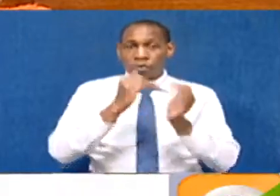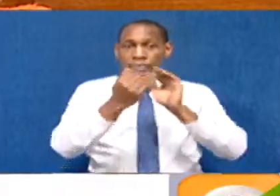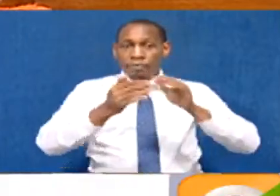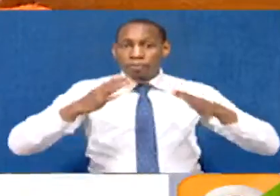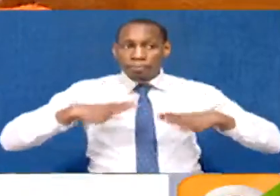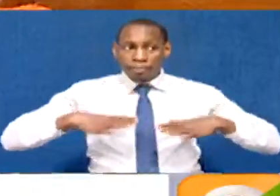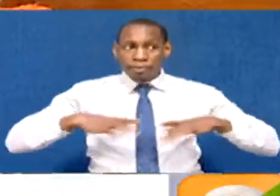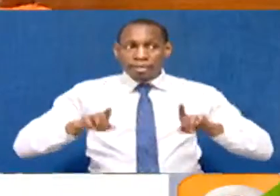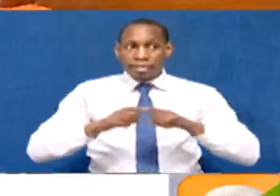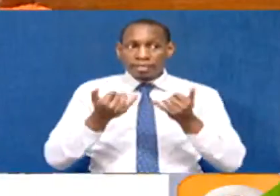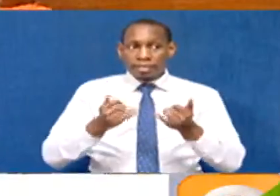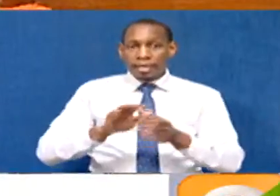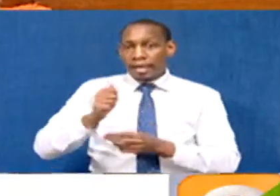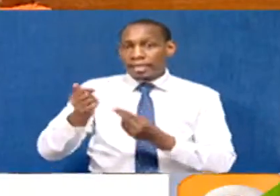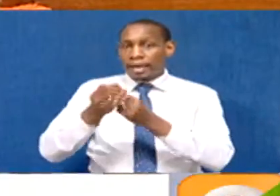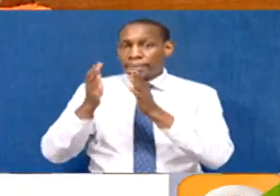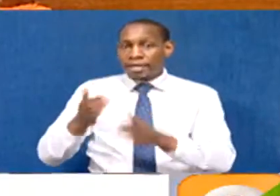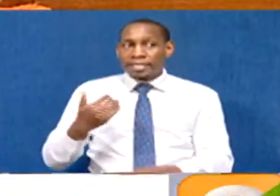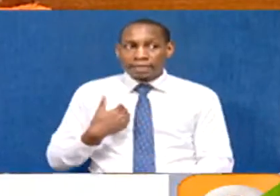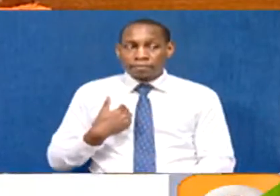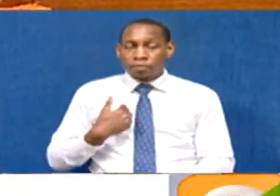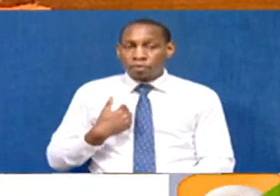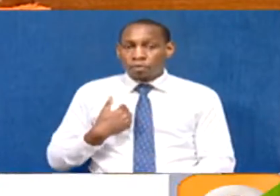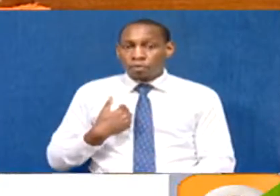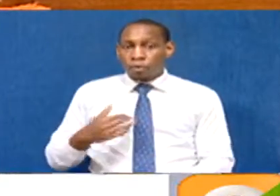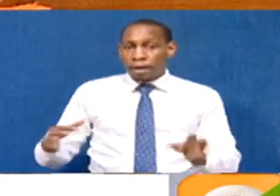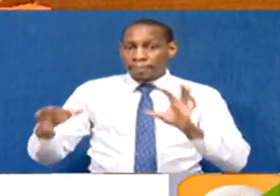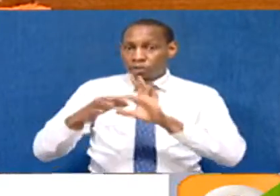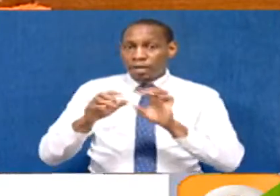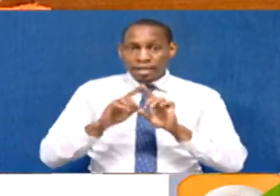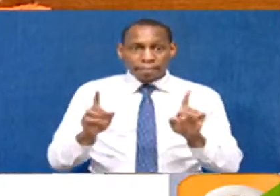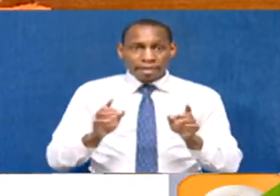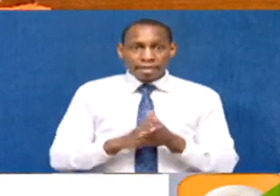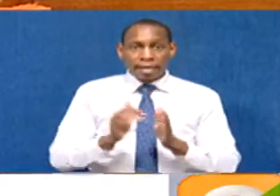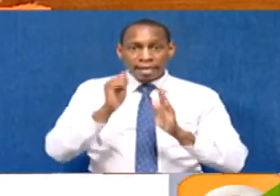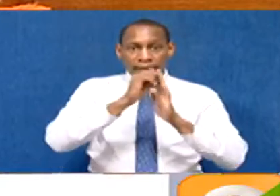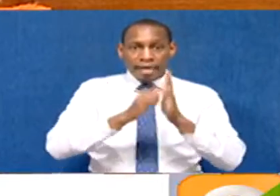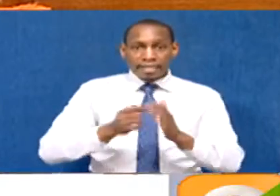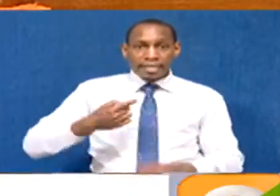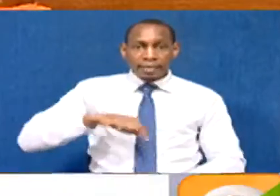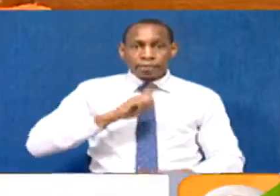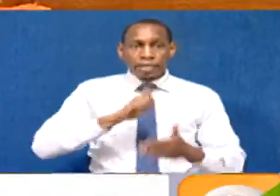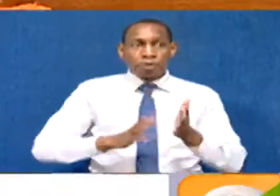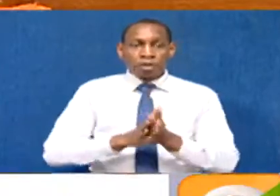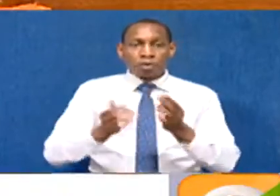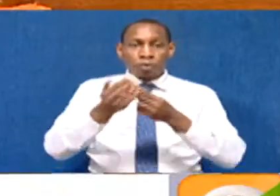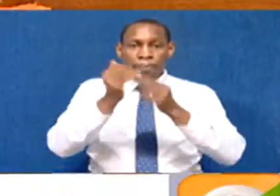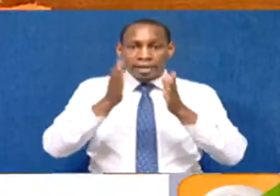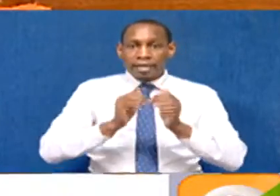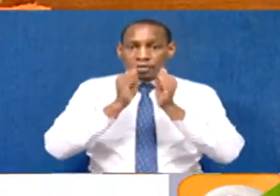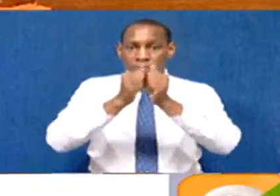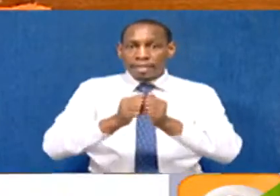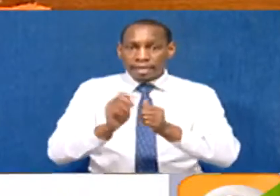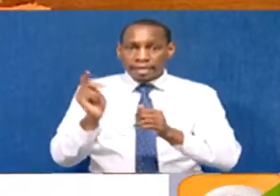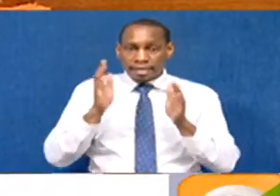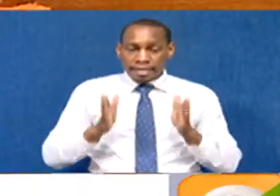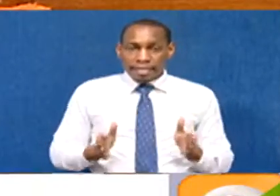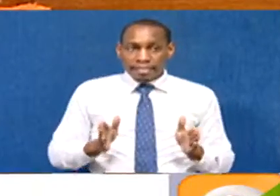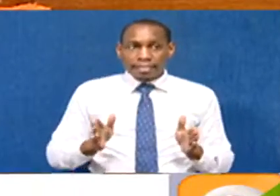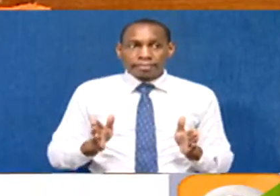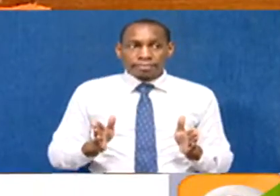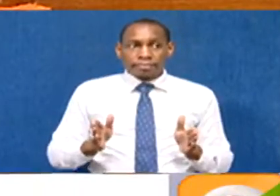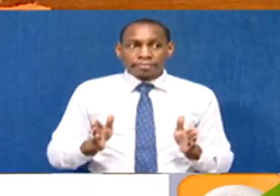Kenyans. Now, he has other partners that who have come on board. But our agenda was to partner with Kenyans, Jeff,